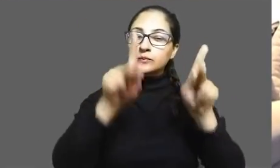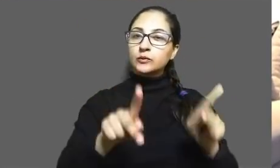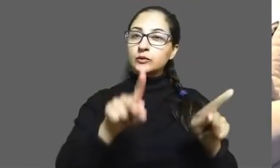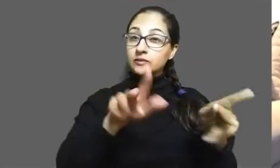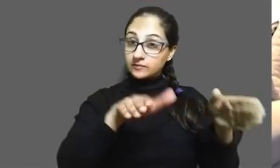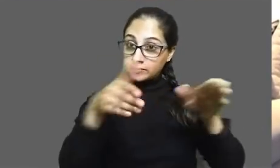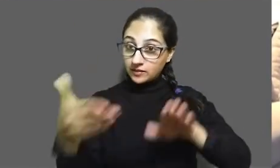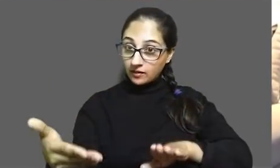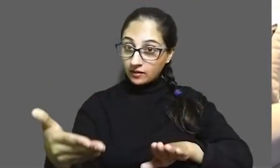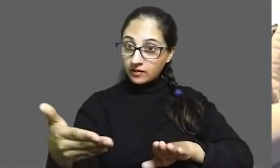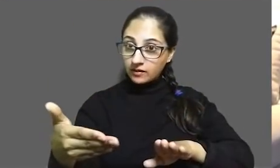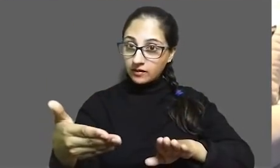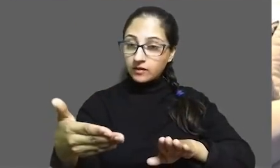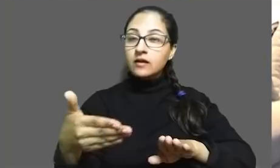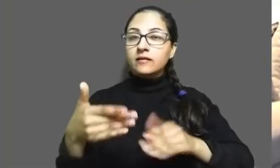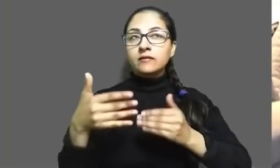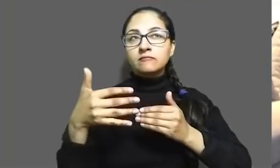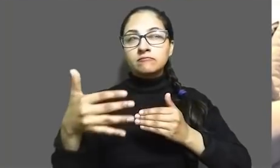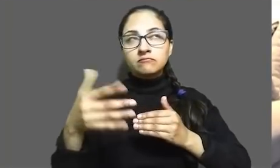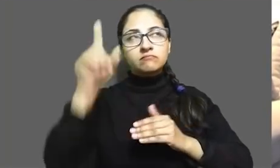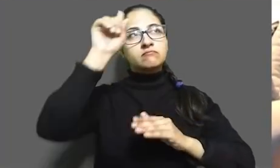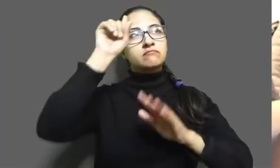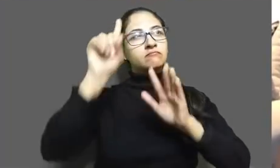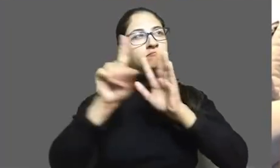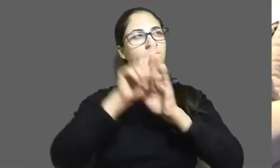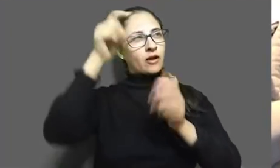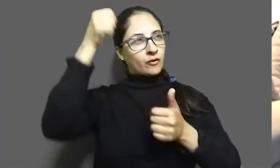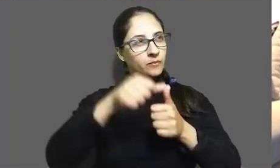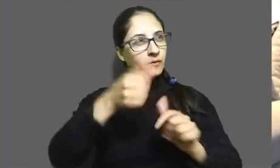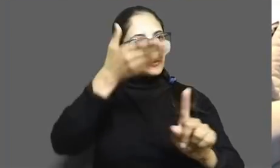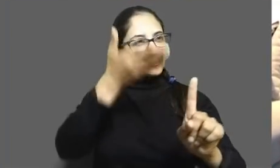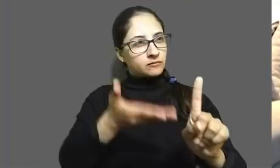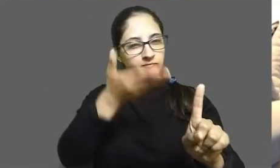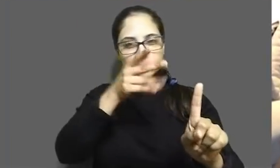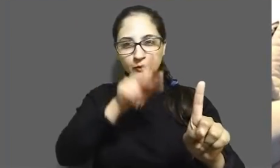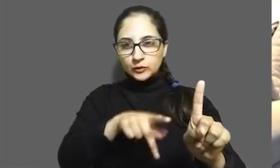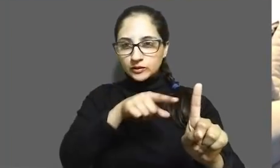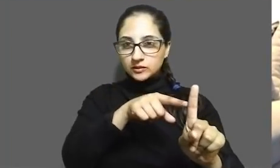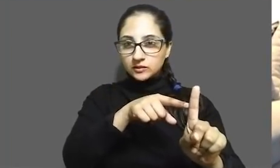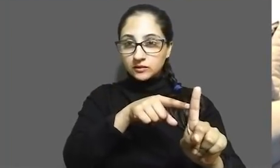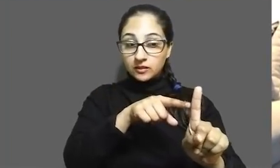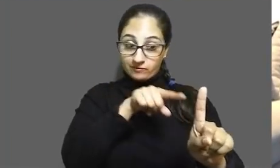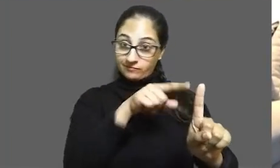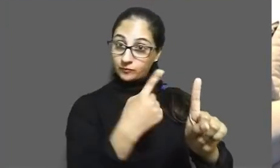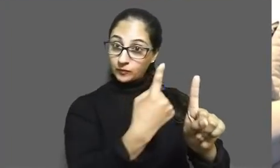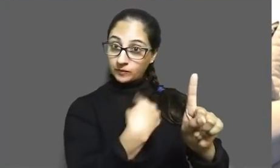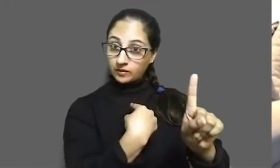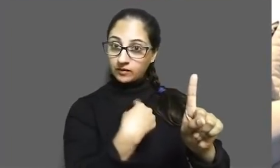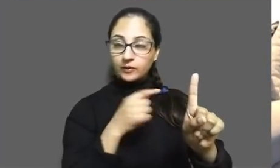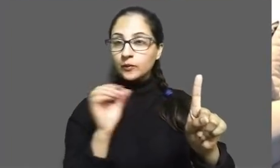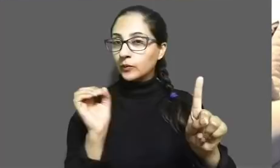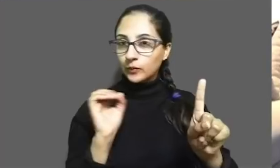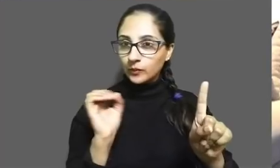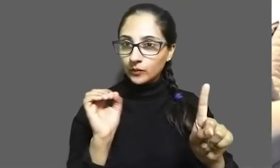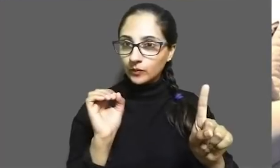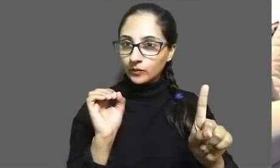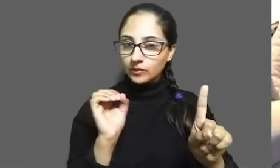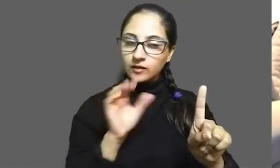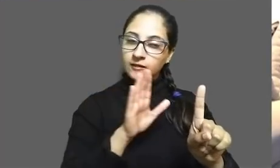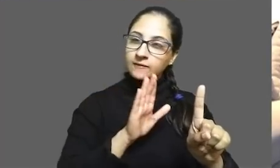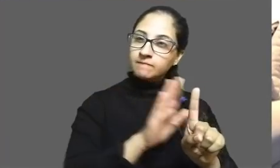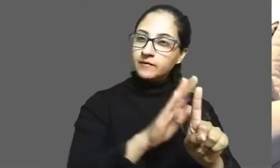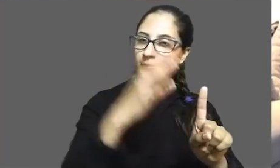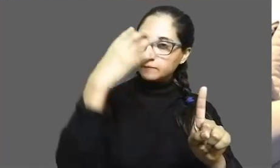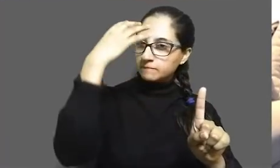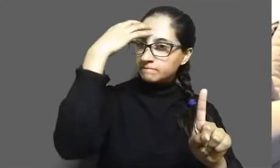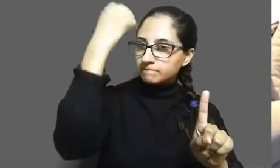that person's memory into our hearts, into our minds. But there isn't an action on the part of the